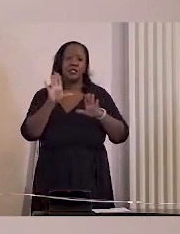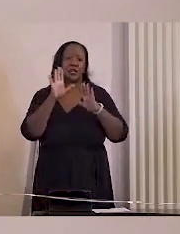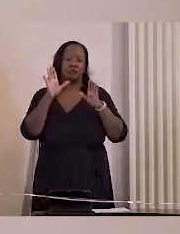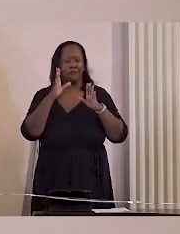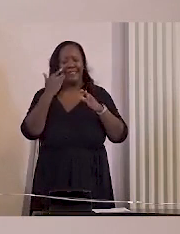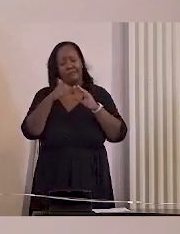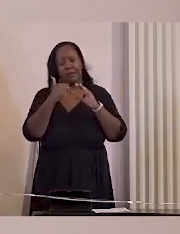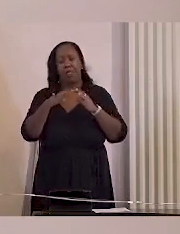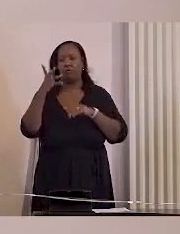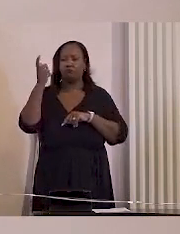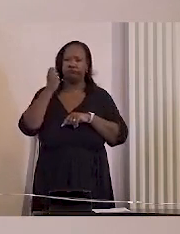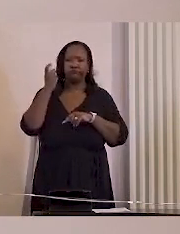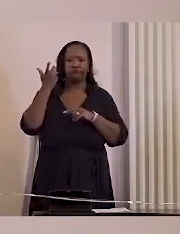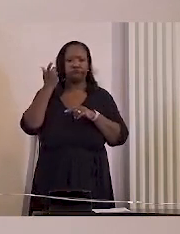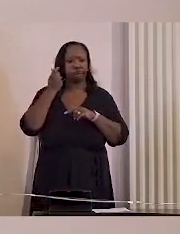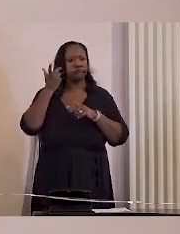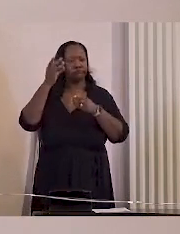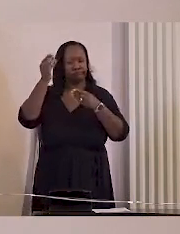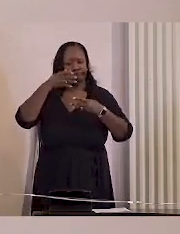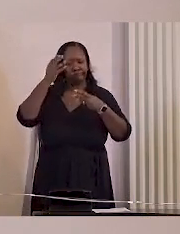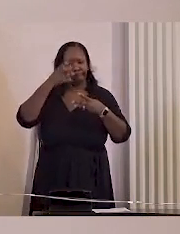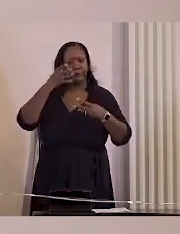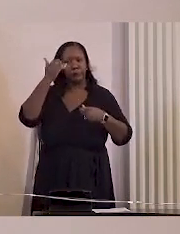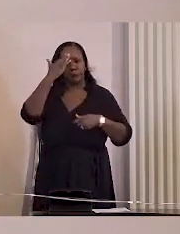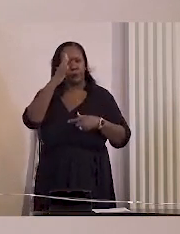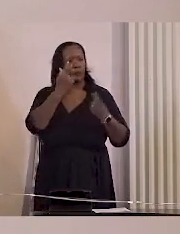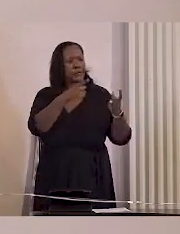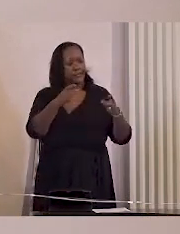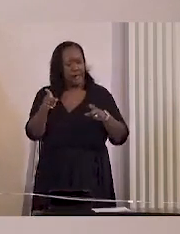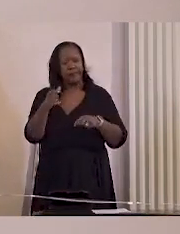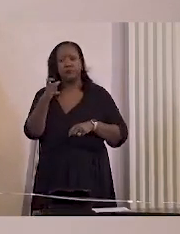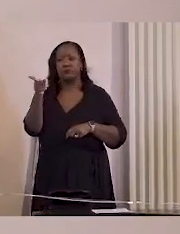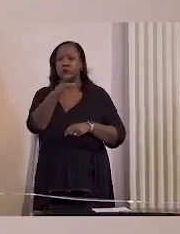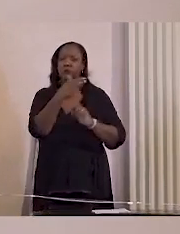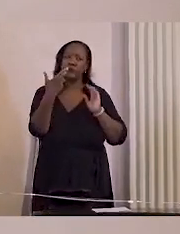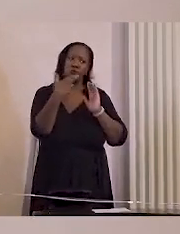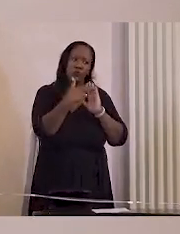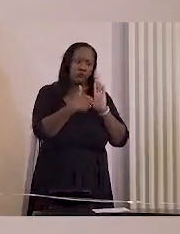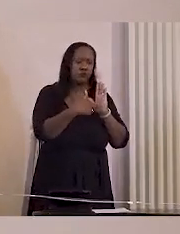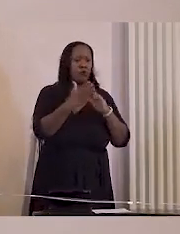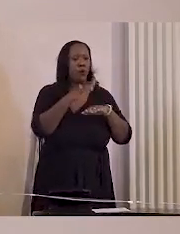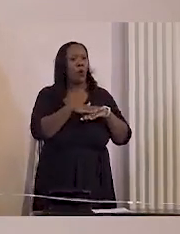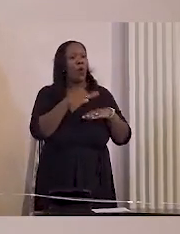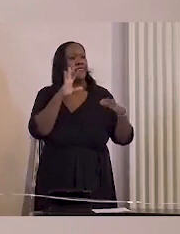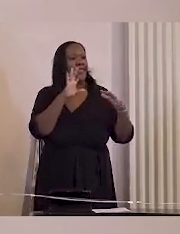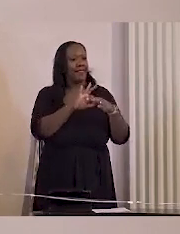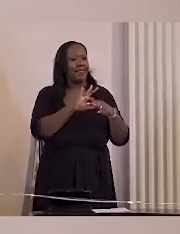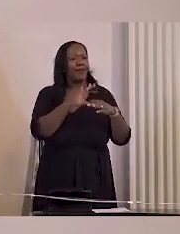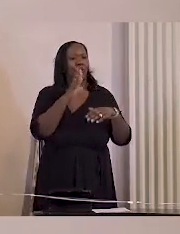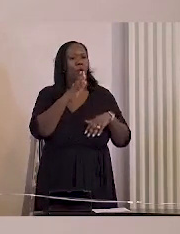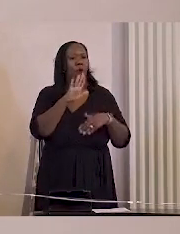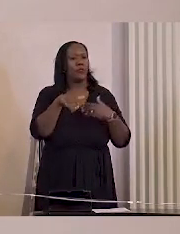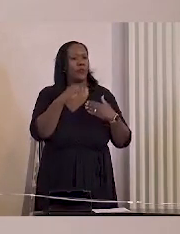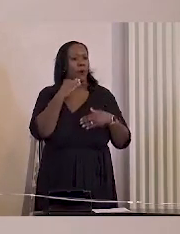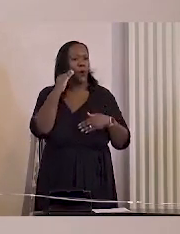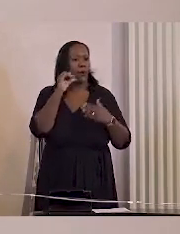find out all the latest news. Sign up through the link on the All Souls homepage.